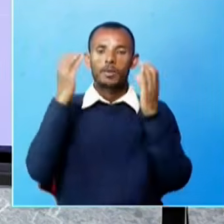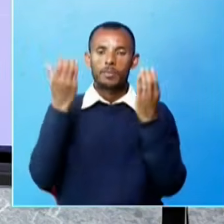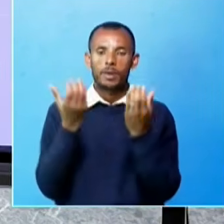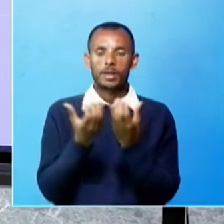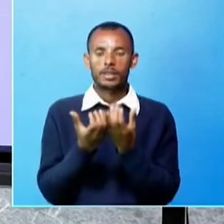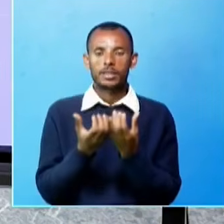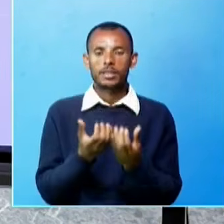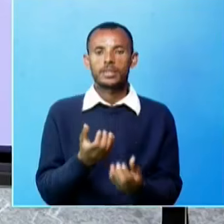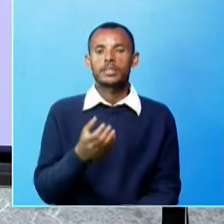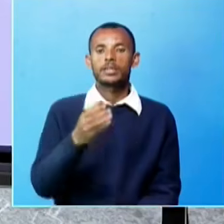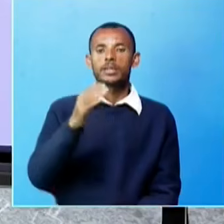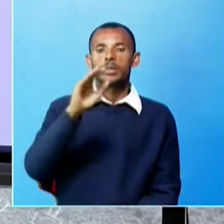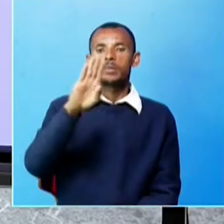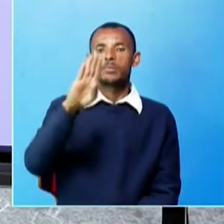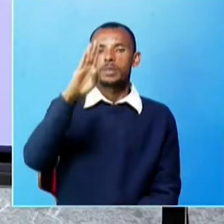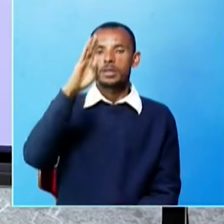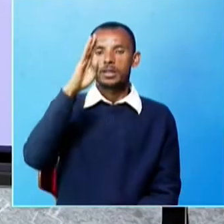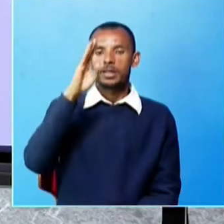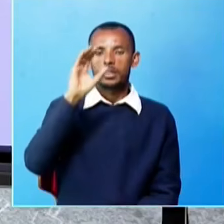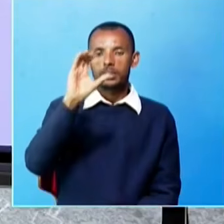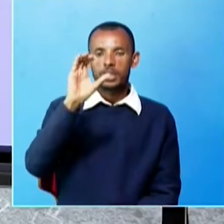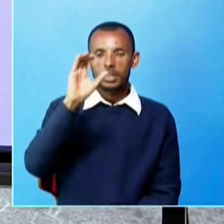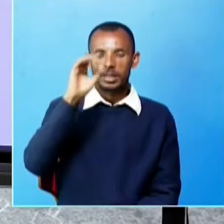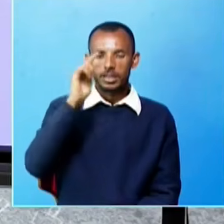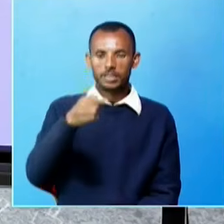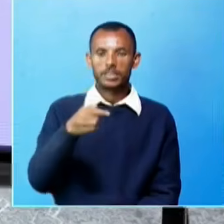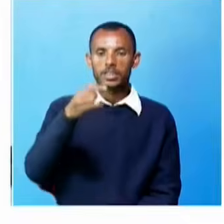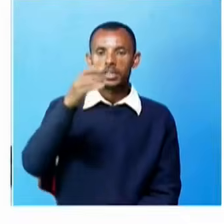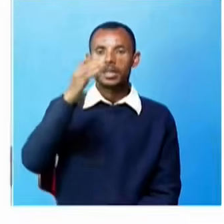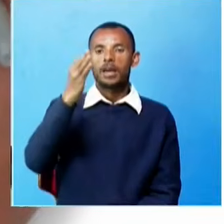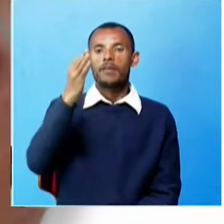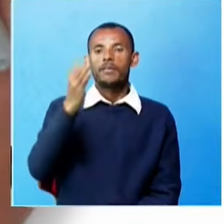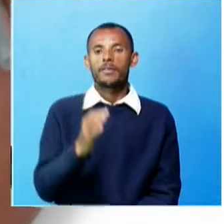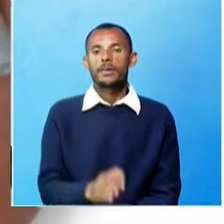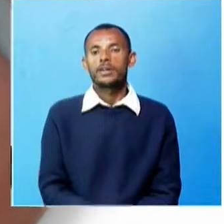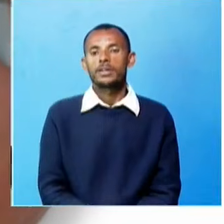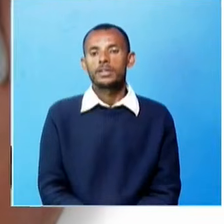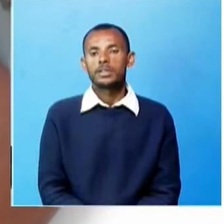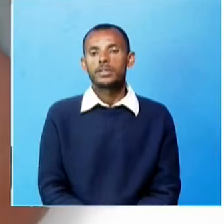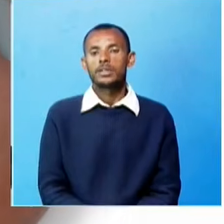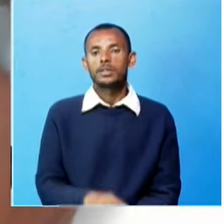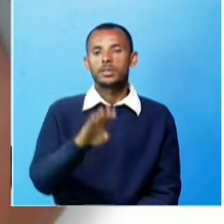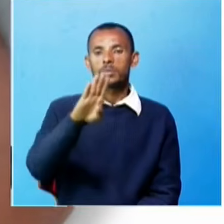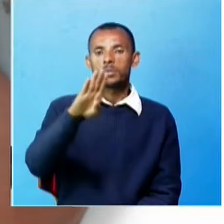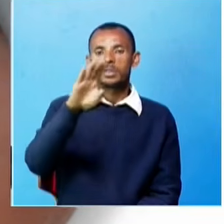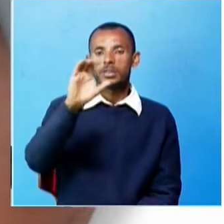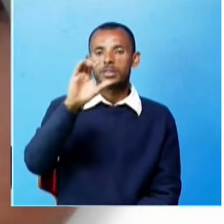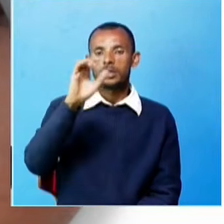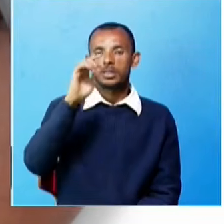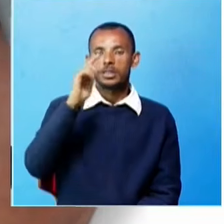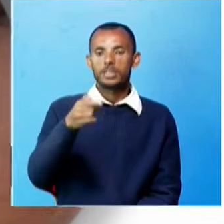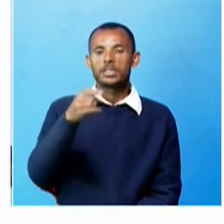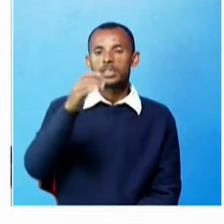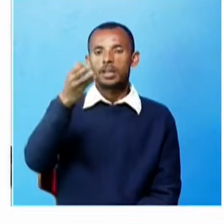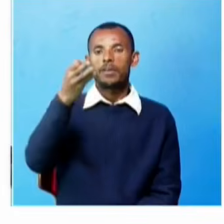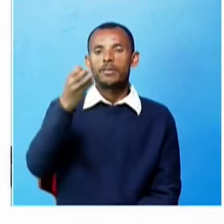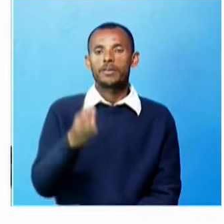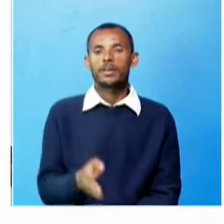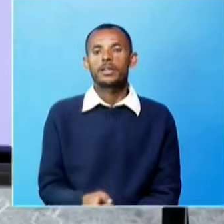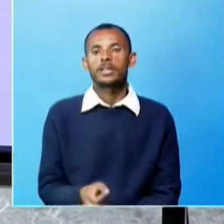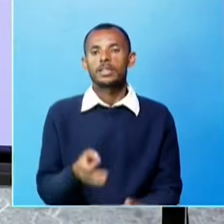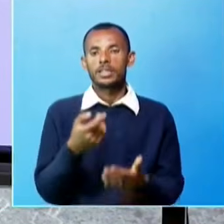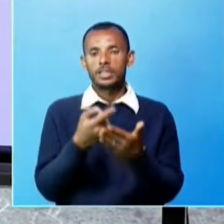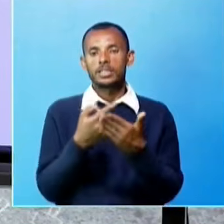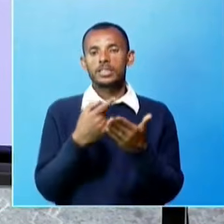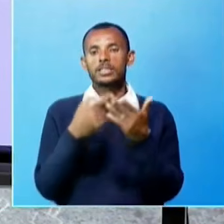B, C, G, F. Okay, B, C, G, F. This is